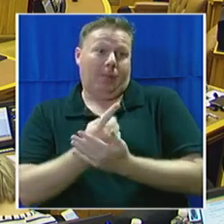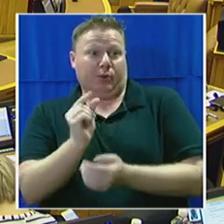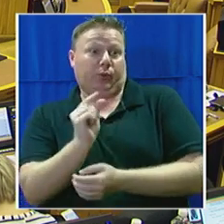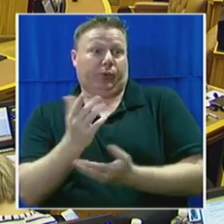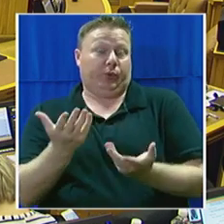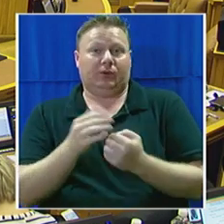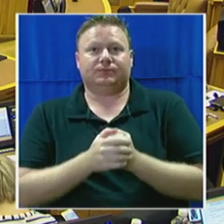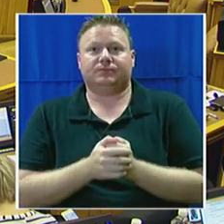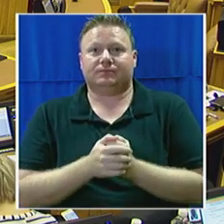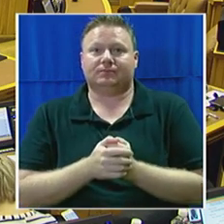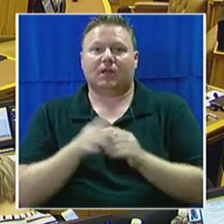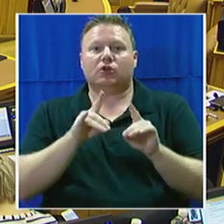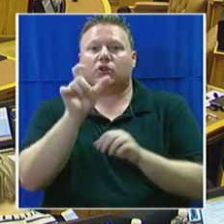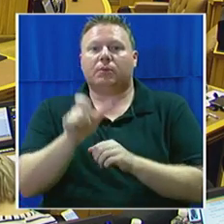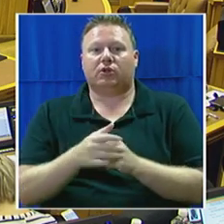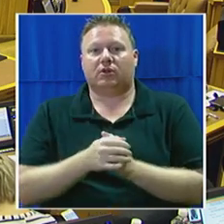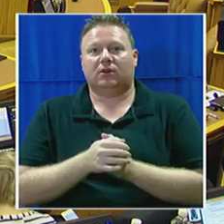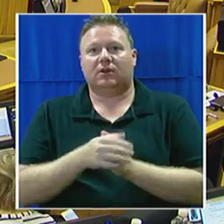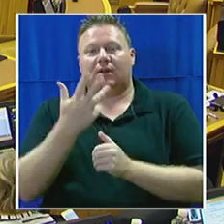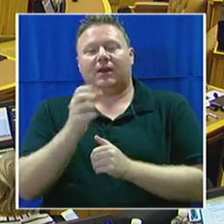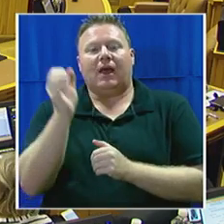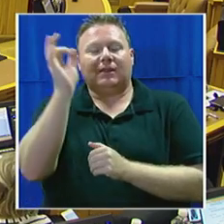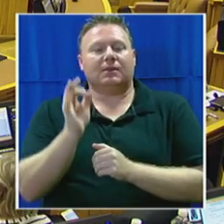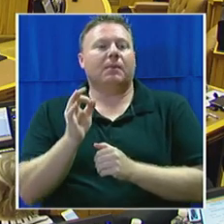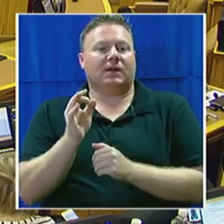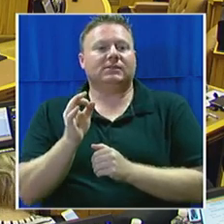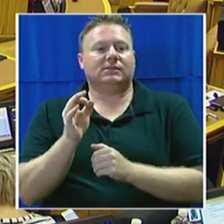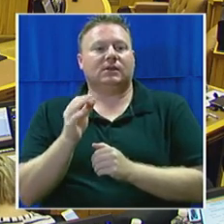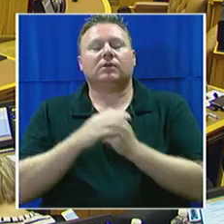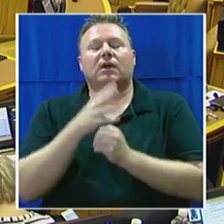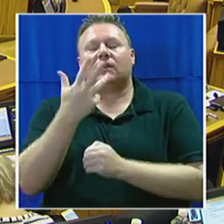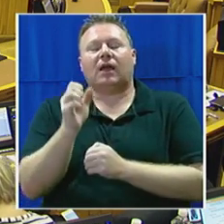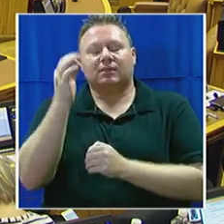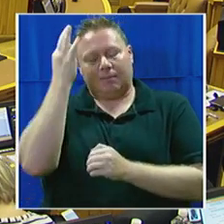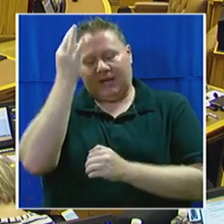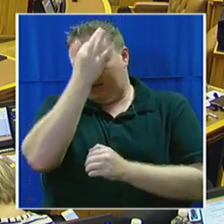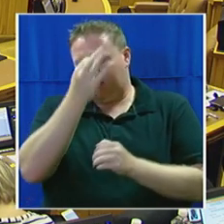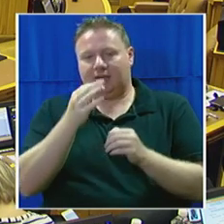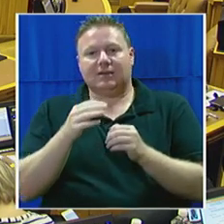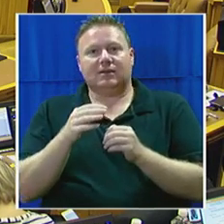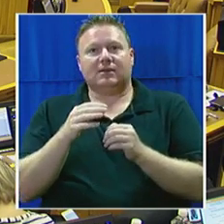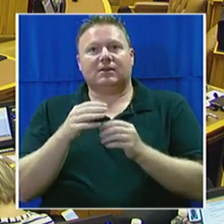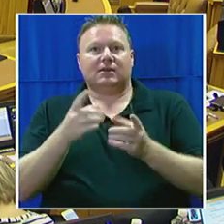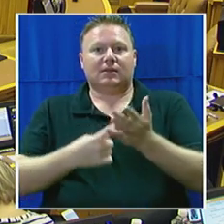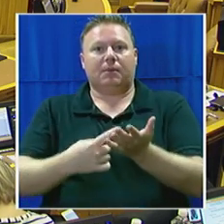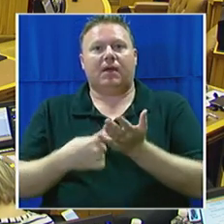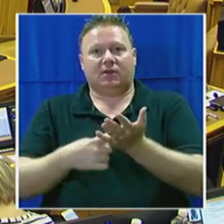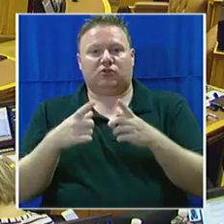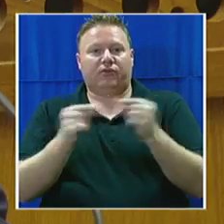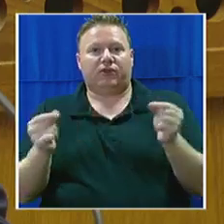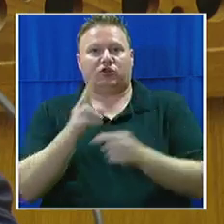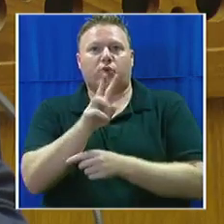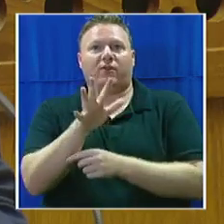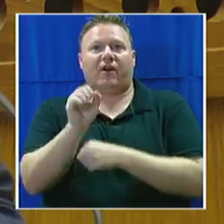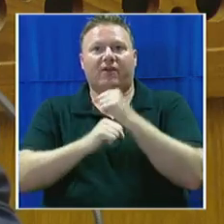Chairperson, it's going to take much more than a 90-minute debate to reverse the 25 years of decline and corruption if we want to